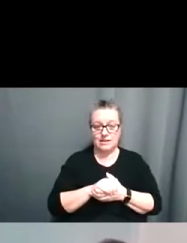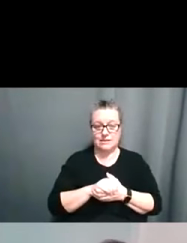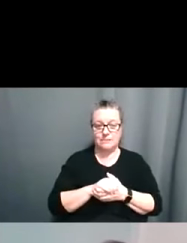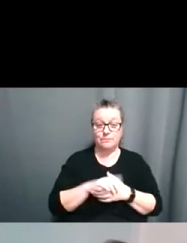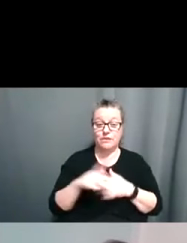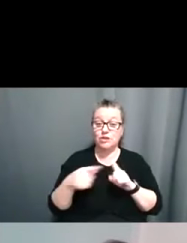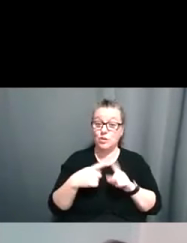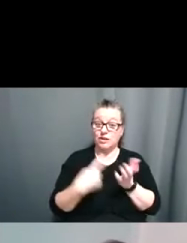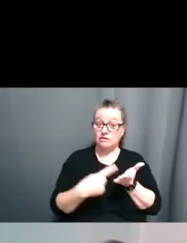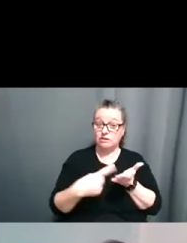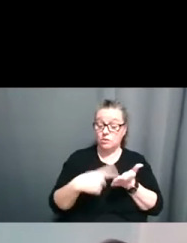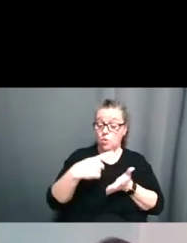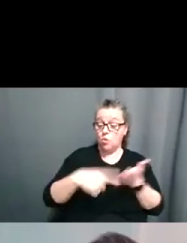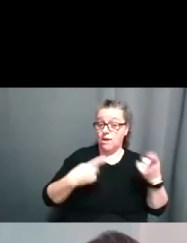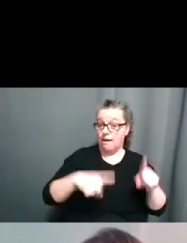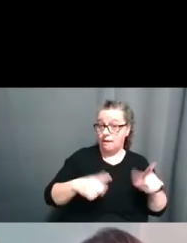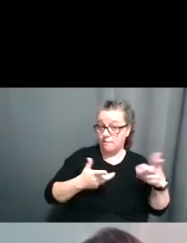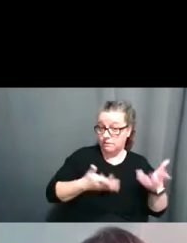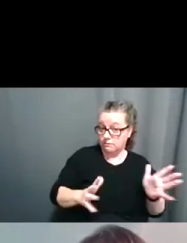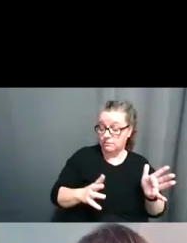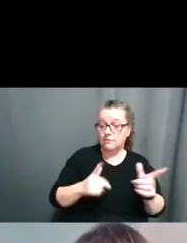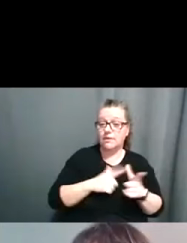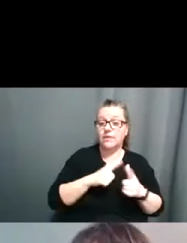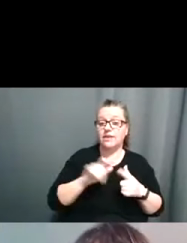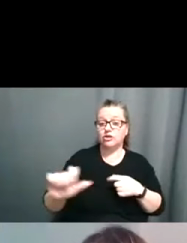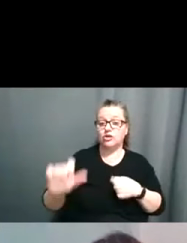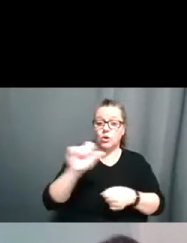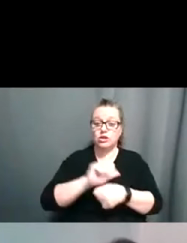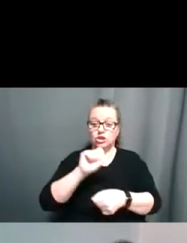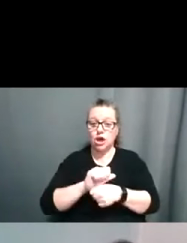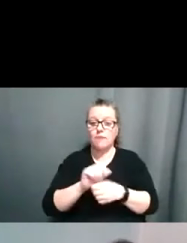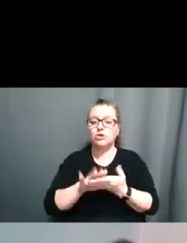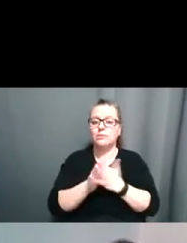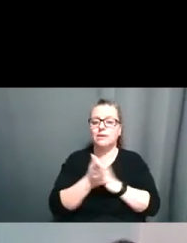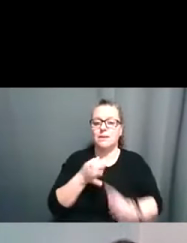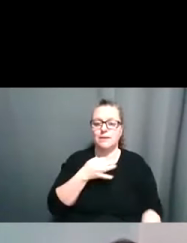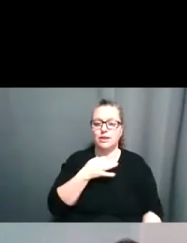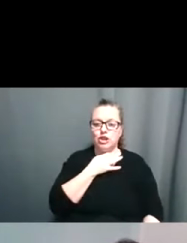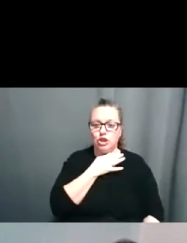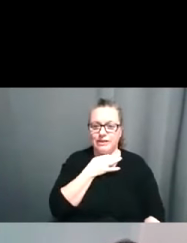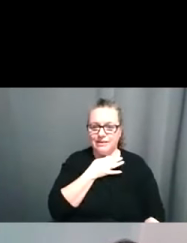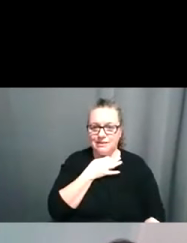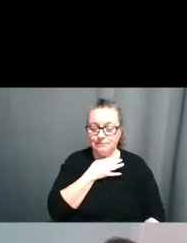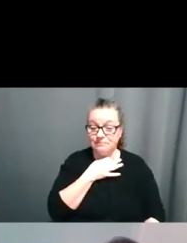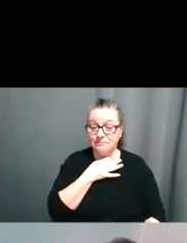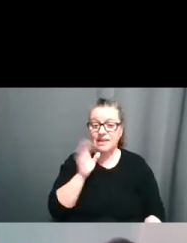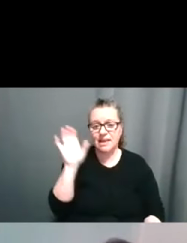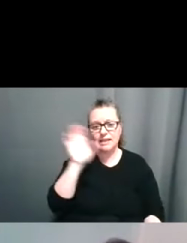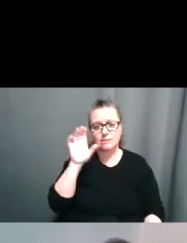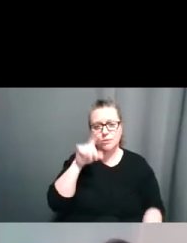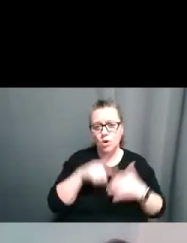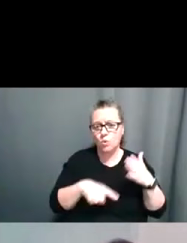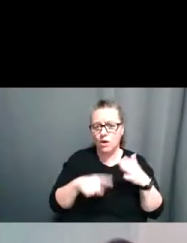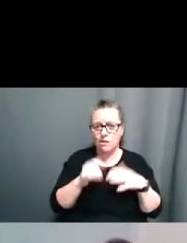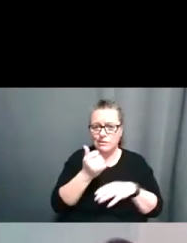you've talked about what happened, it's your job to get curious. Explore the things that went wrong or just didn't go